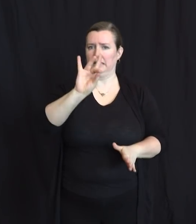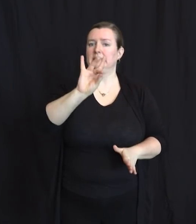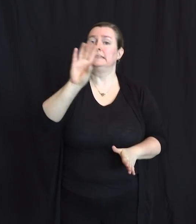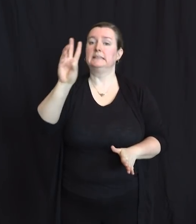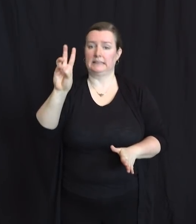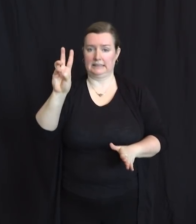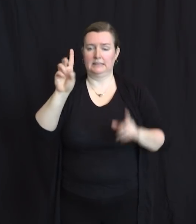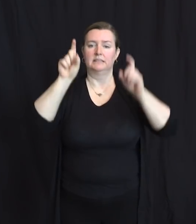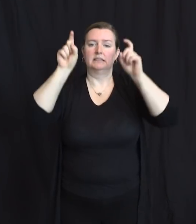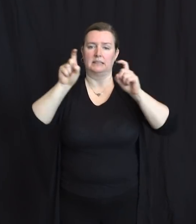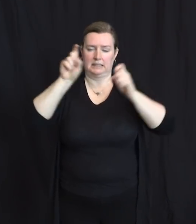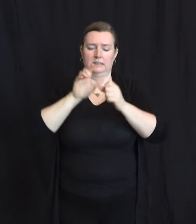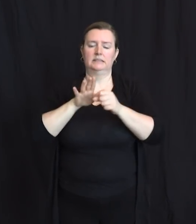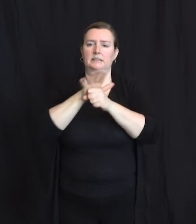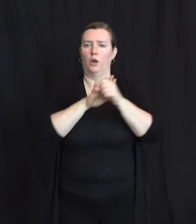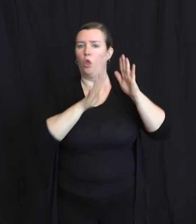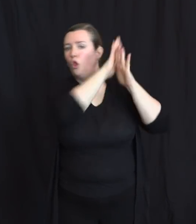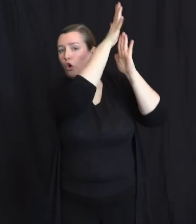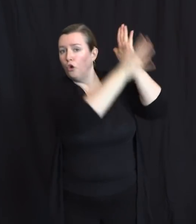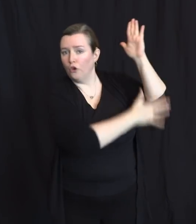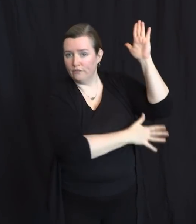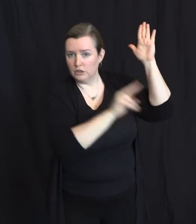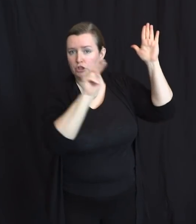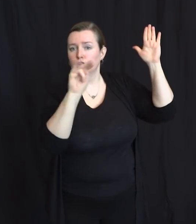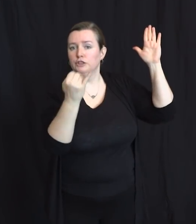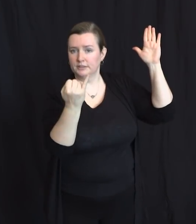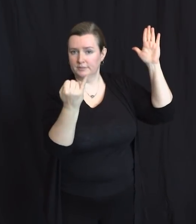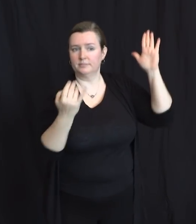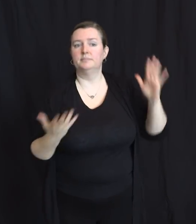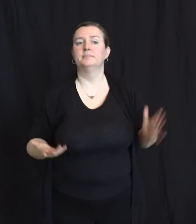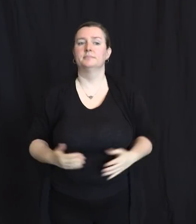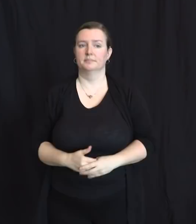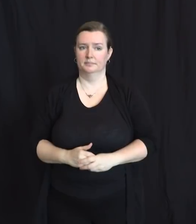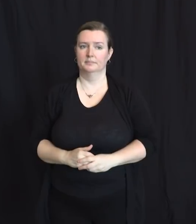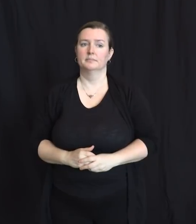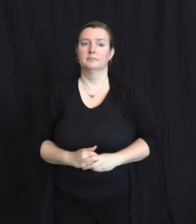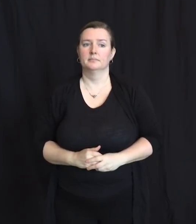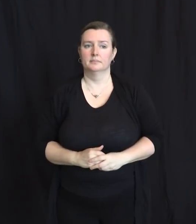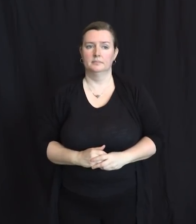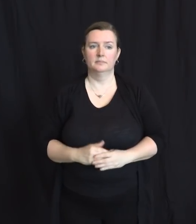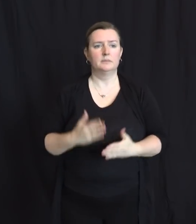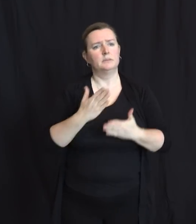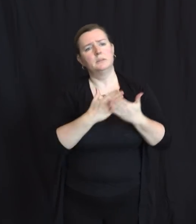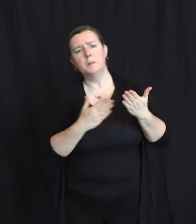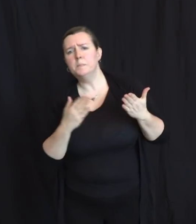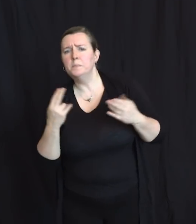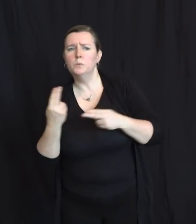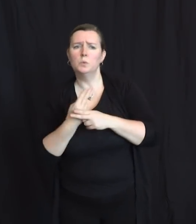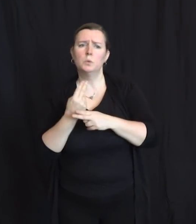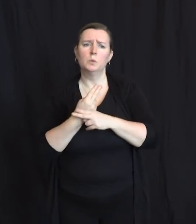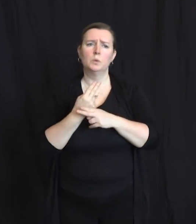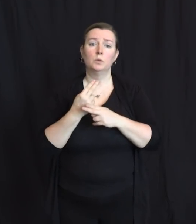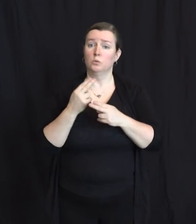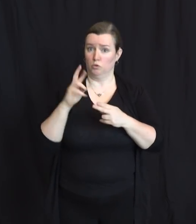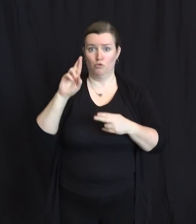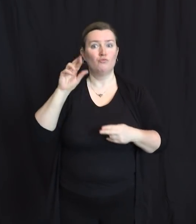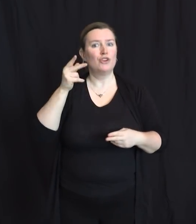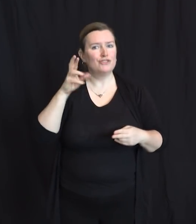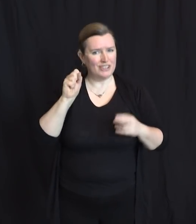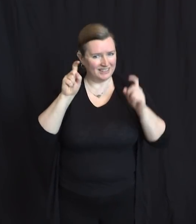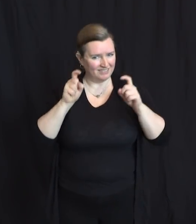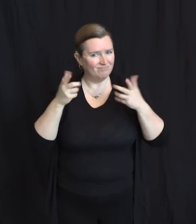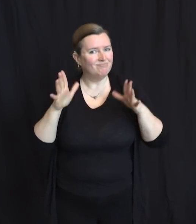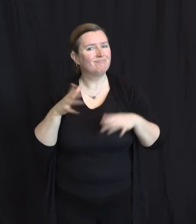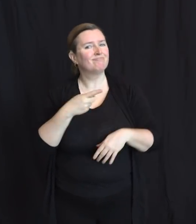sites across the state providing COVID-19 testing, including some that are utilizing Rutgers tests. A complete list